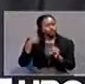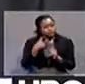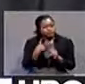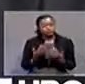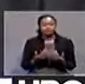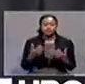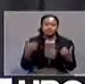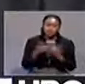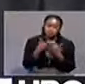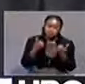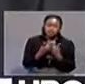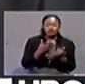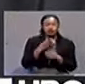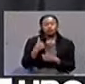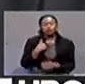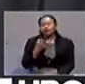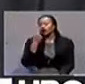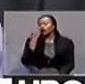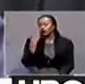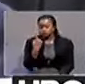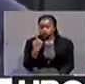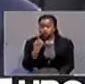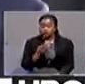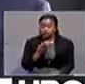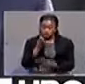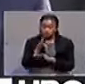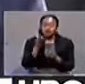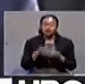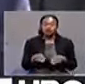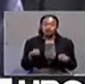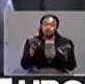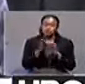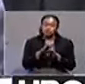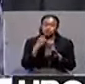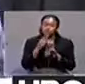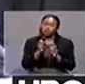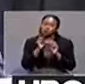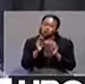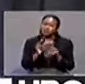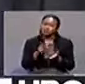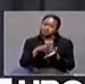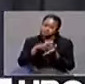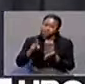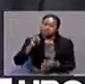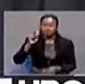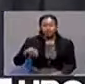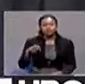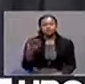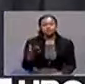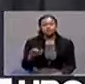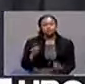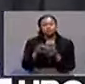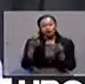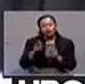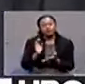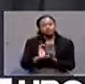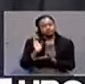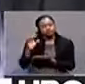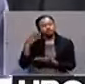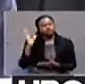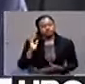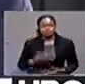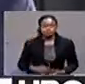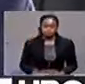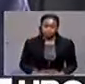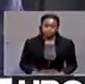I saw the sense, and I agreed that they should be paid, and they were paid. The second thing I